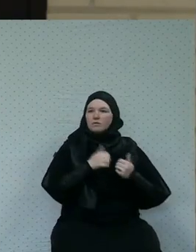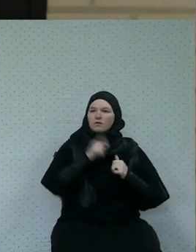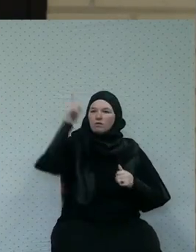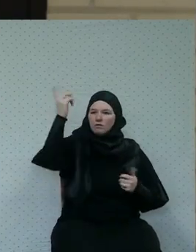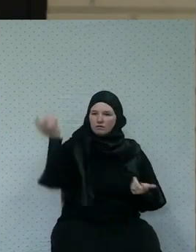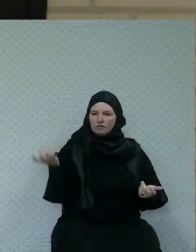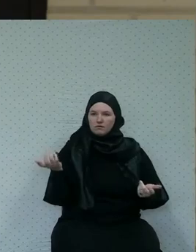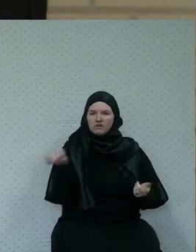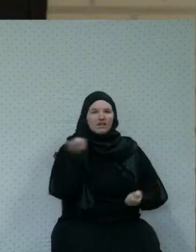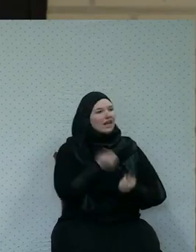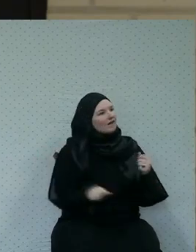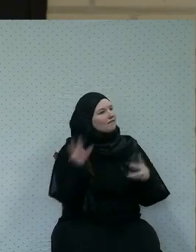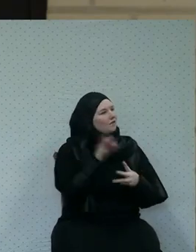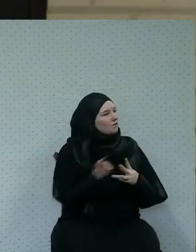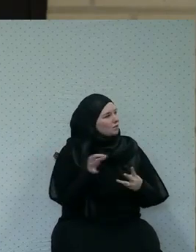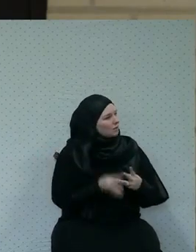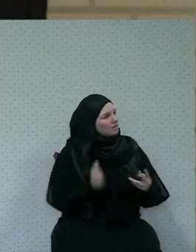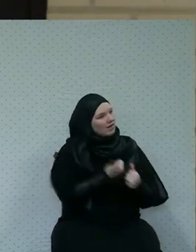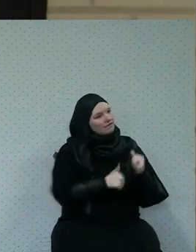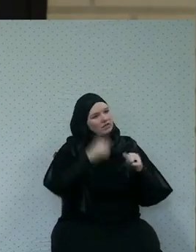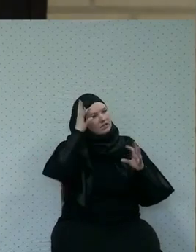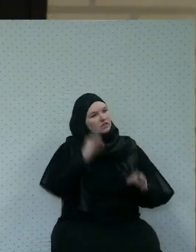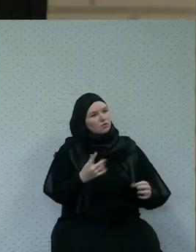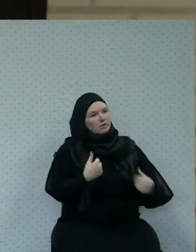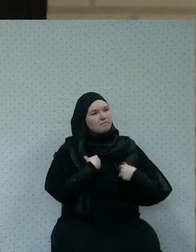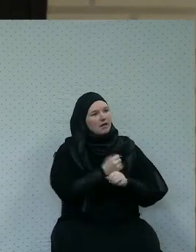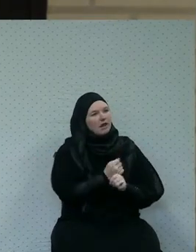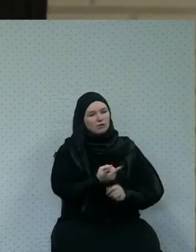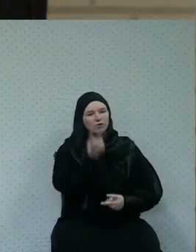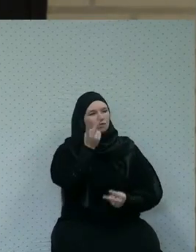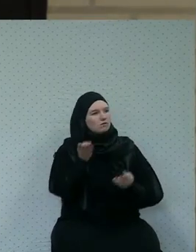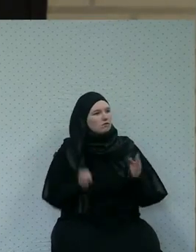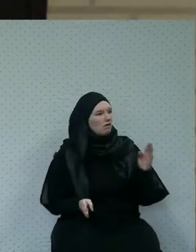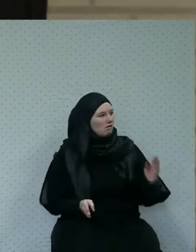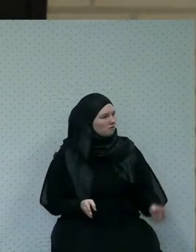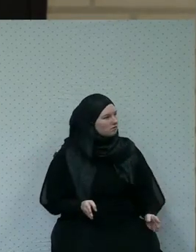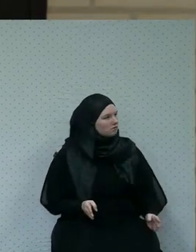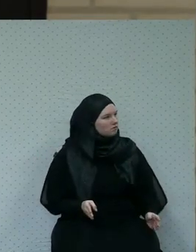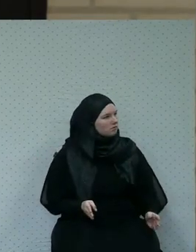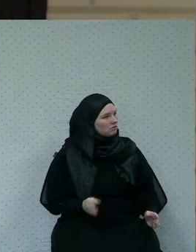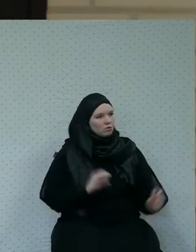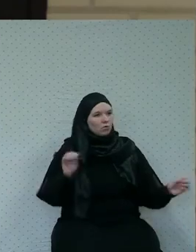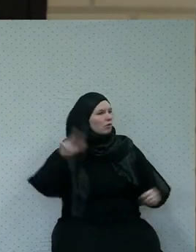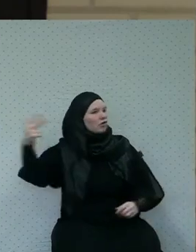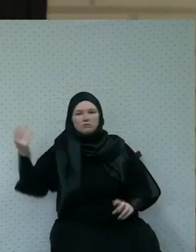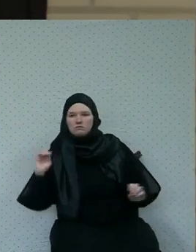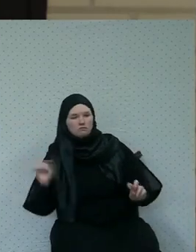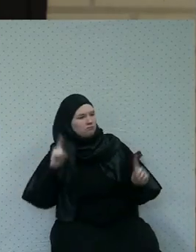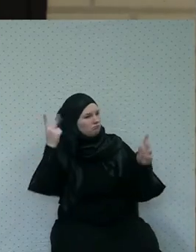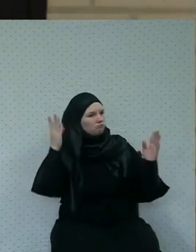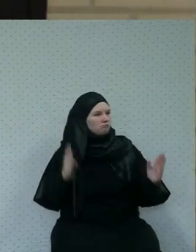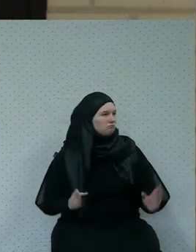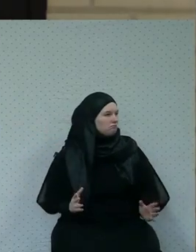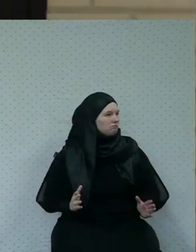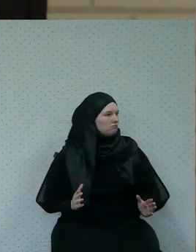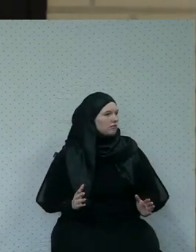Every choice and every decision we make has these two aspects to it. There is no third aspect. So we